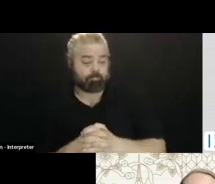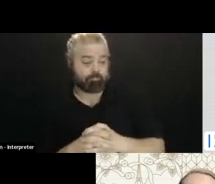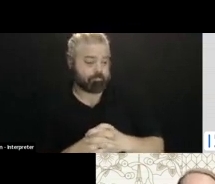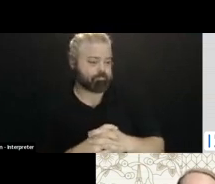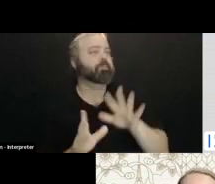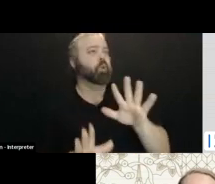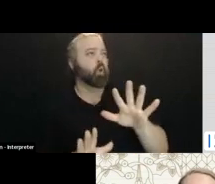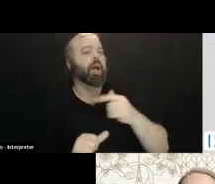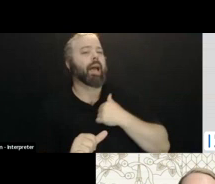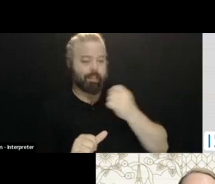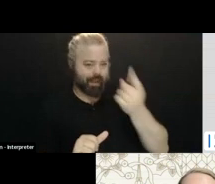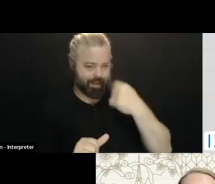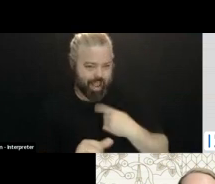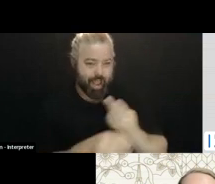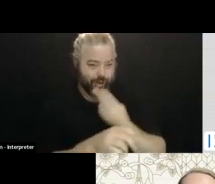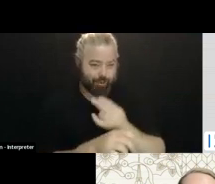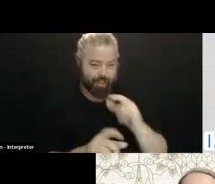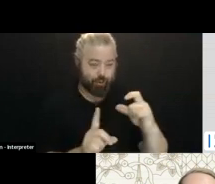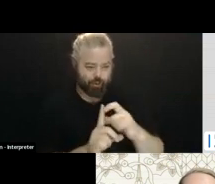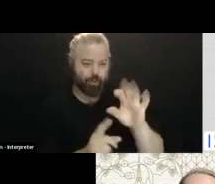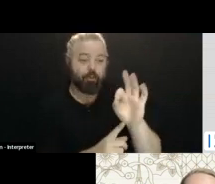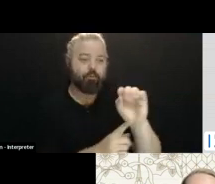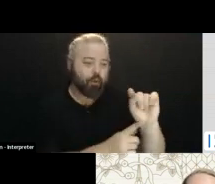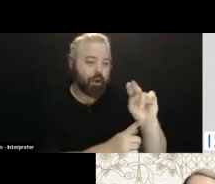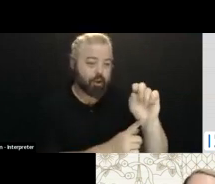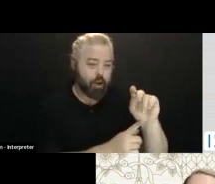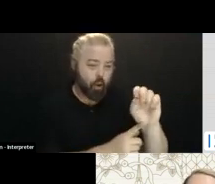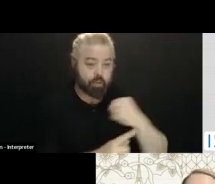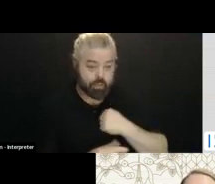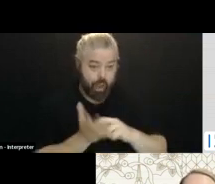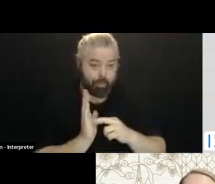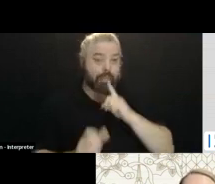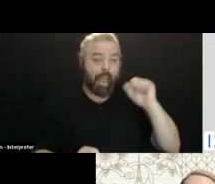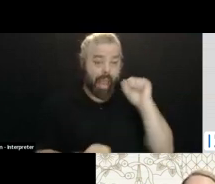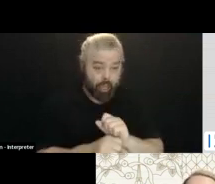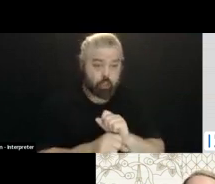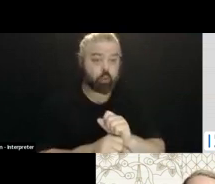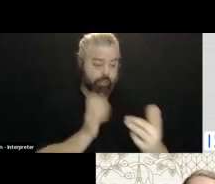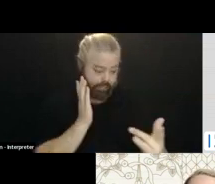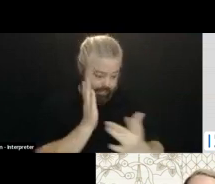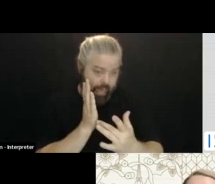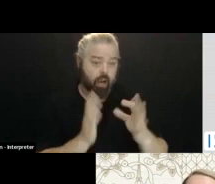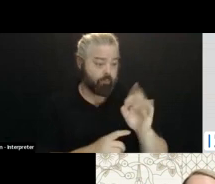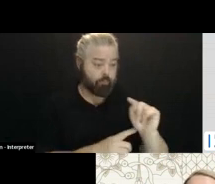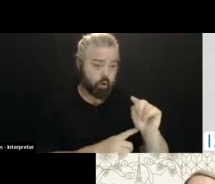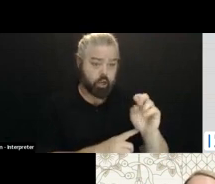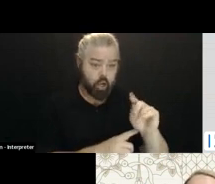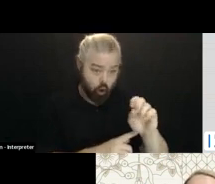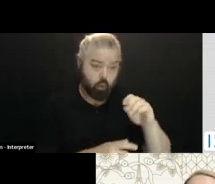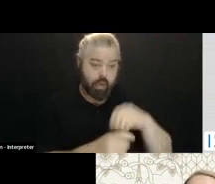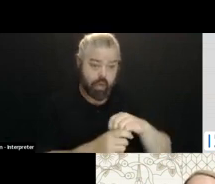I used the term footnote, I don't know if I was meaning sort of the really technical footnote, like in a Word